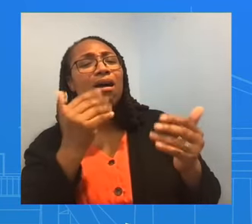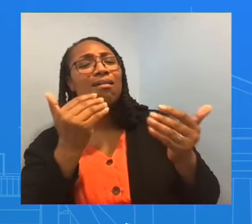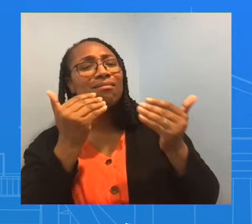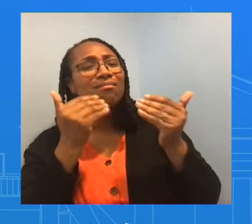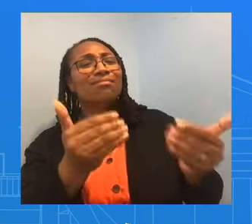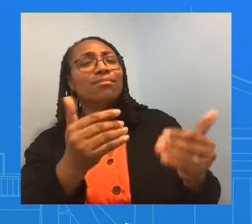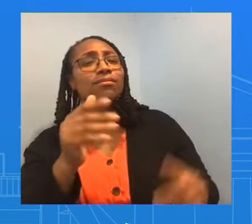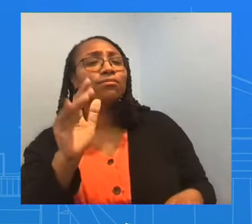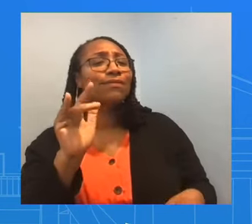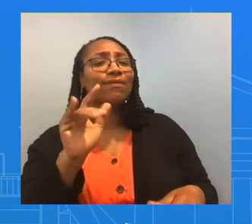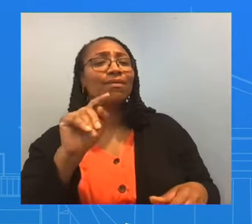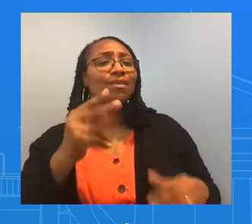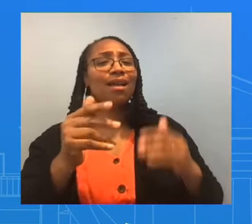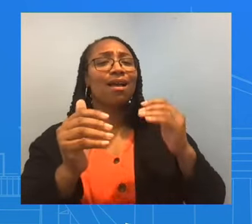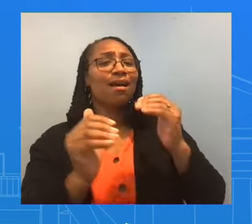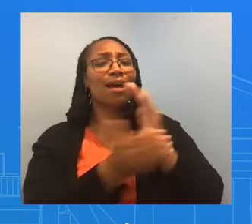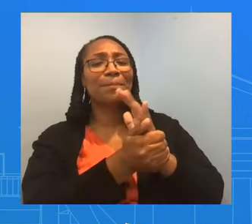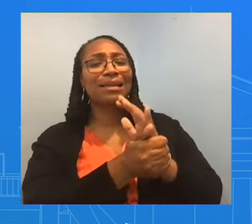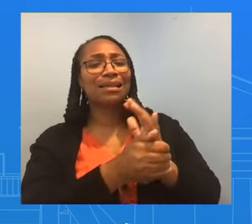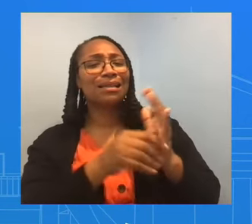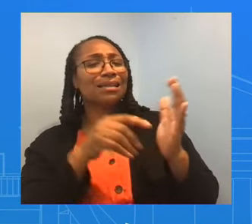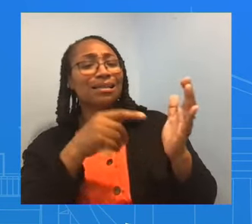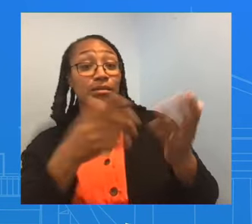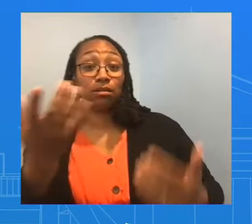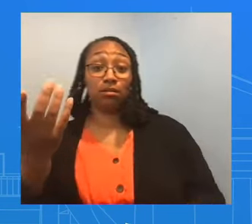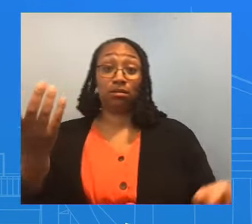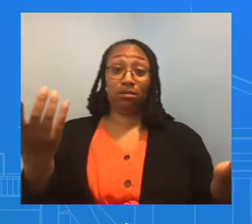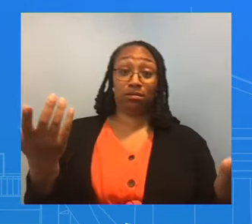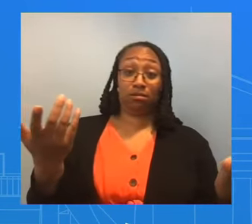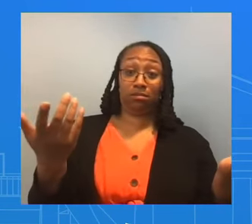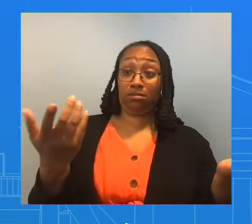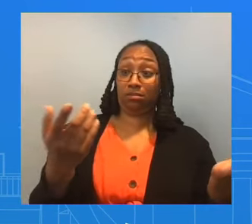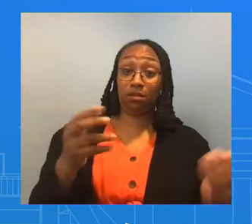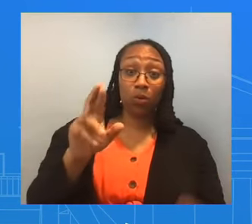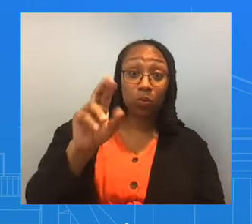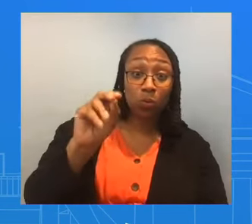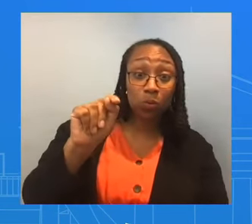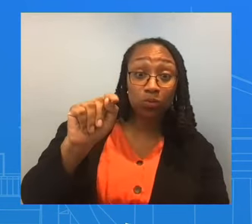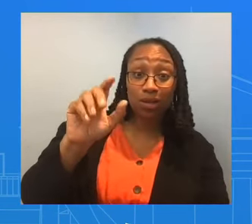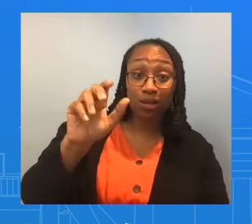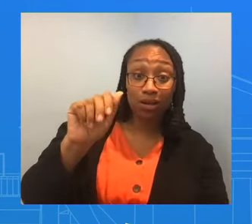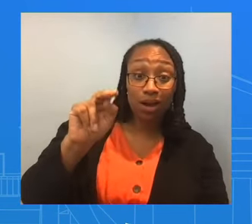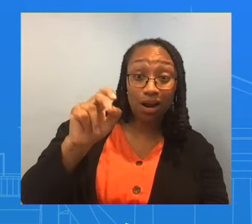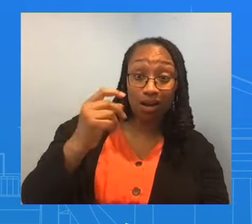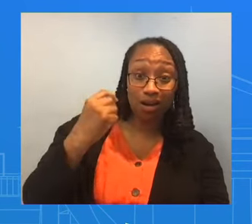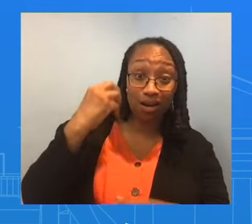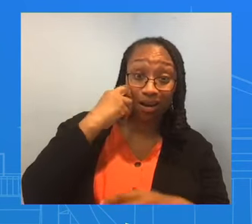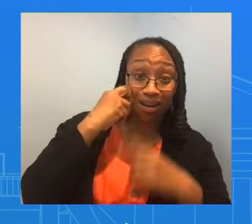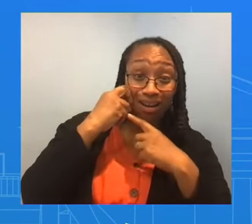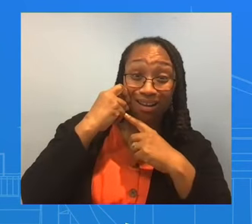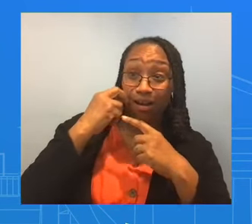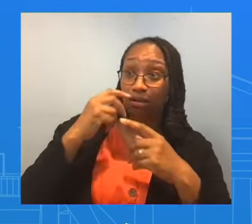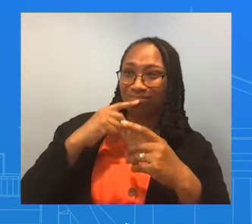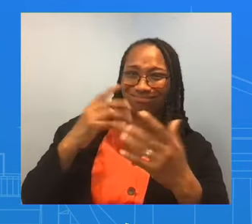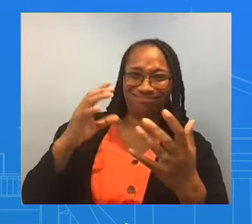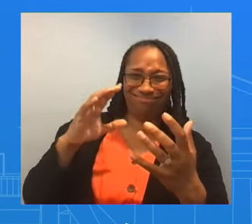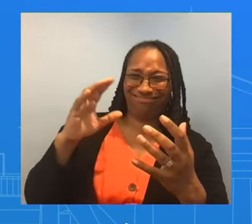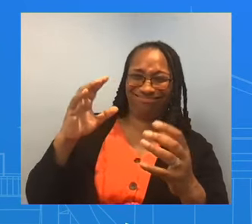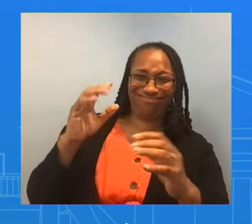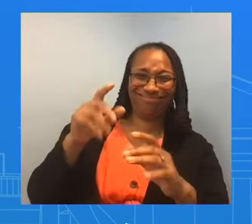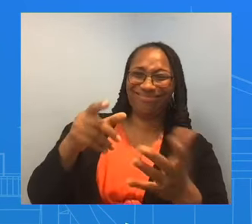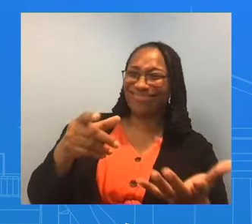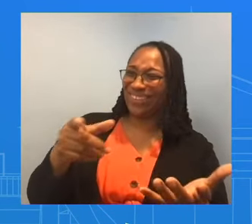a root canal here because then I could see the judgment that comes coming my way. Look, all I can say.